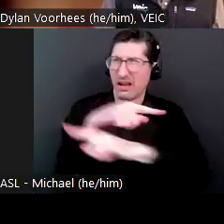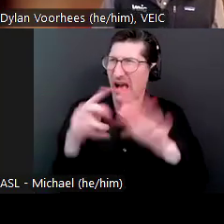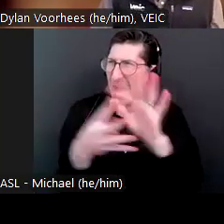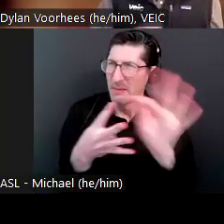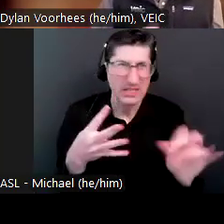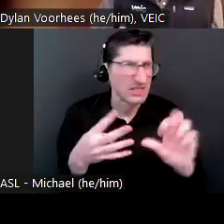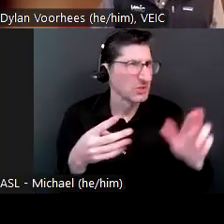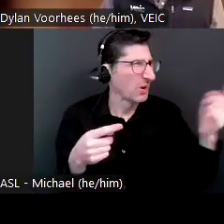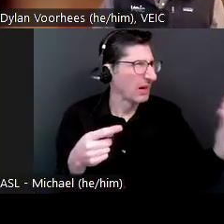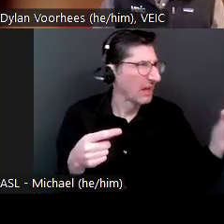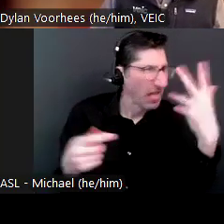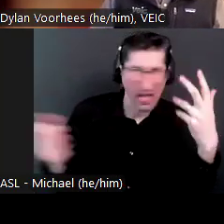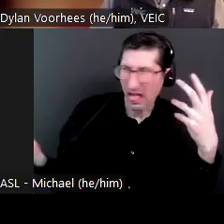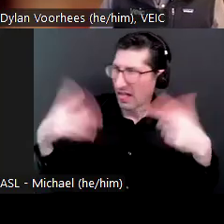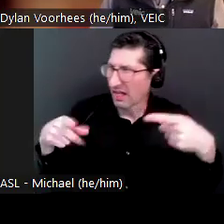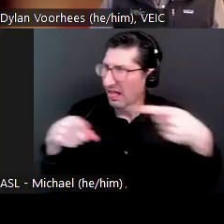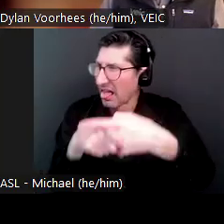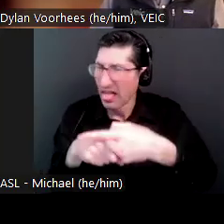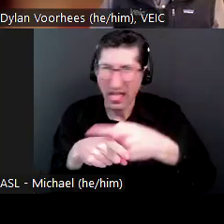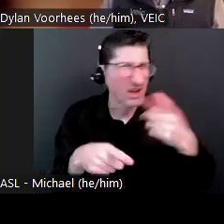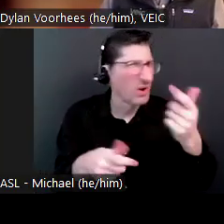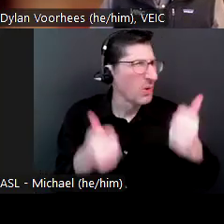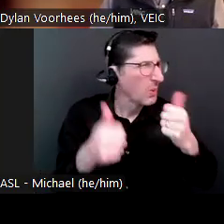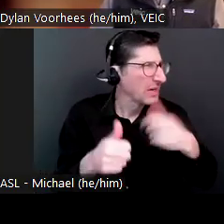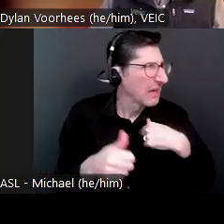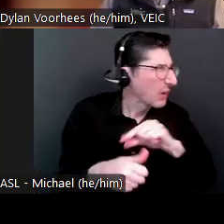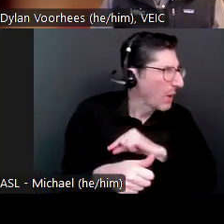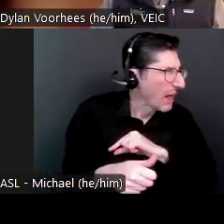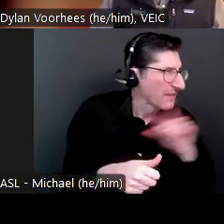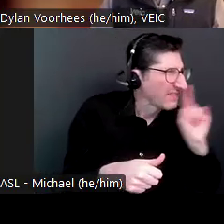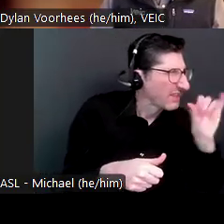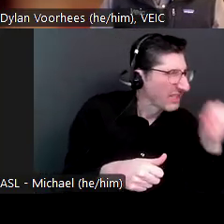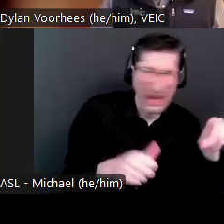even to know what rebates or services they're eligible to receive.